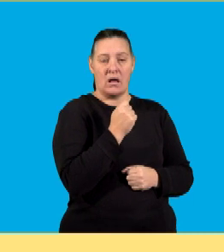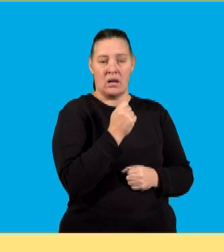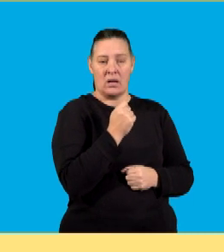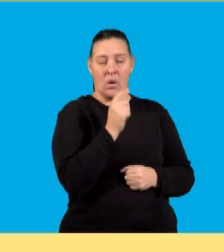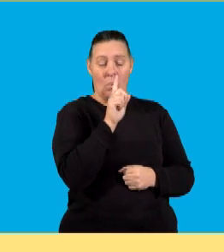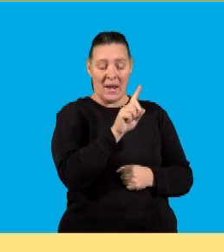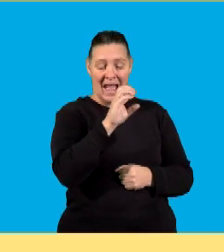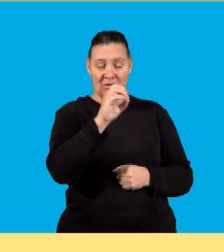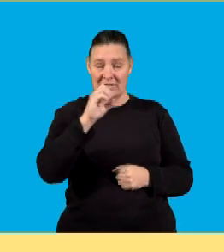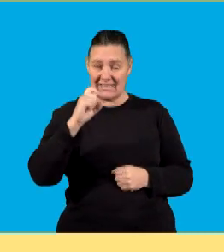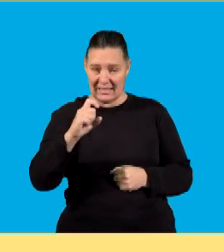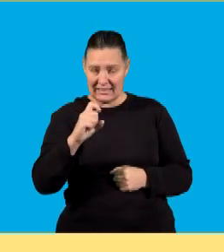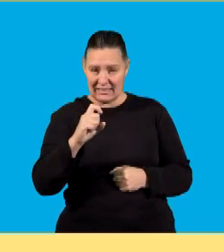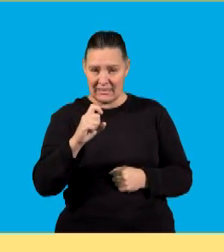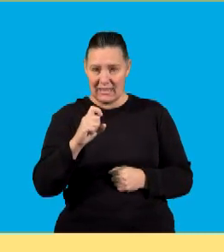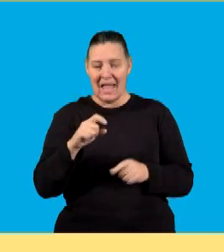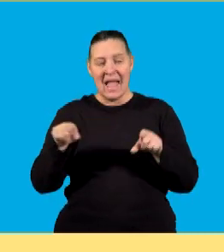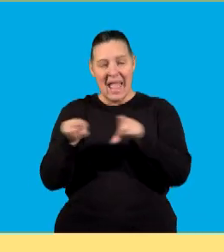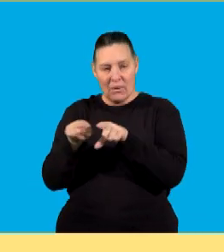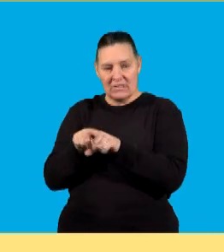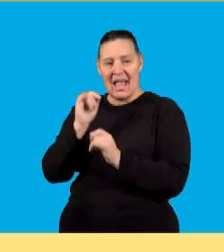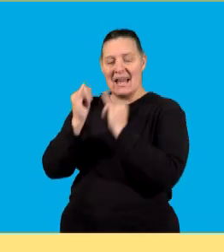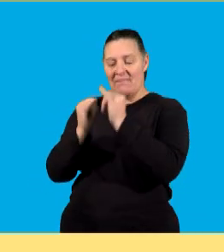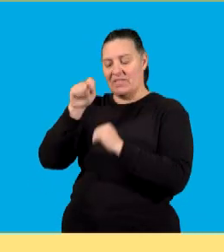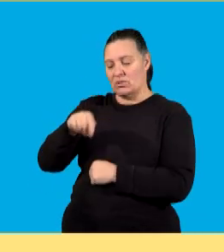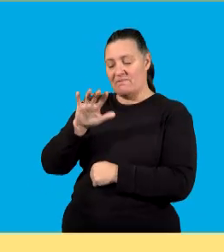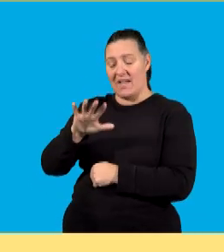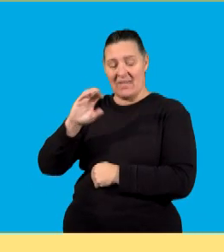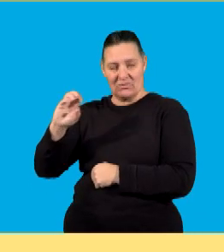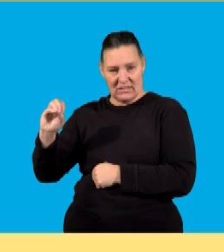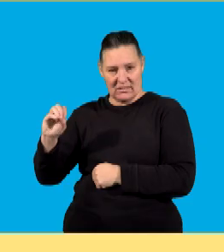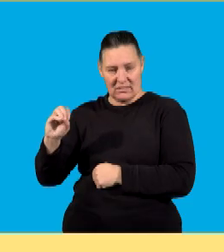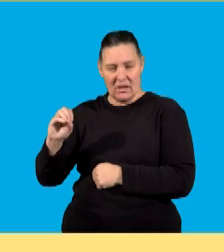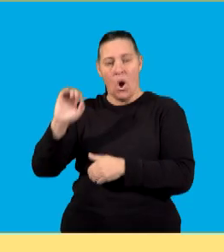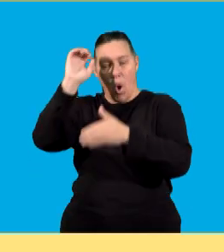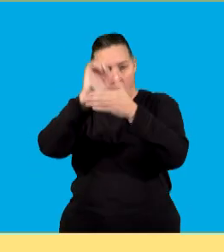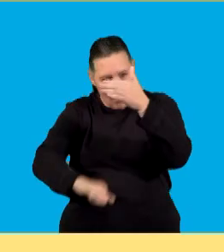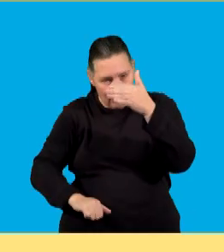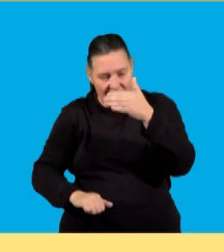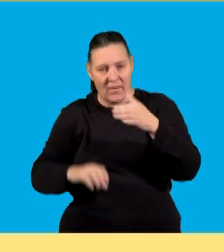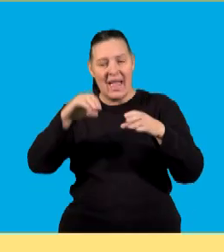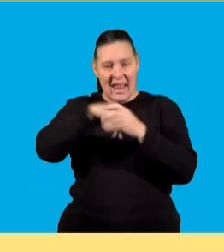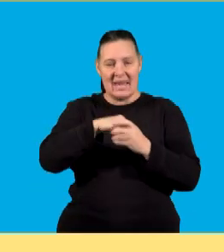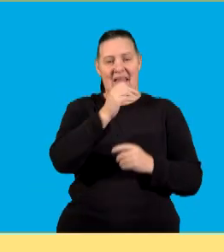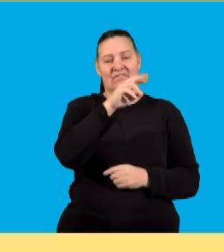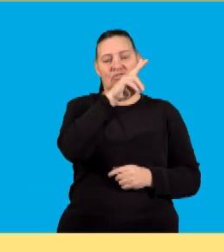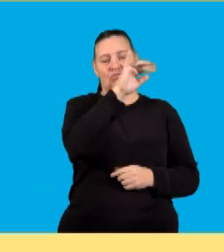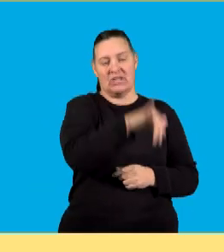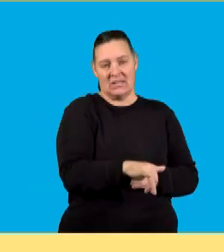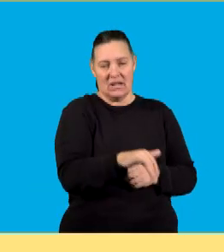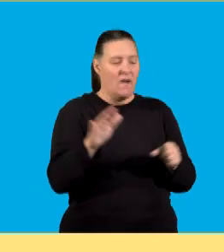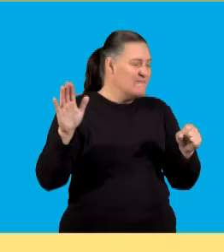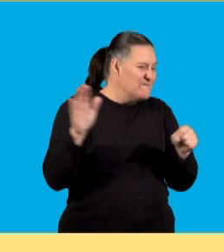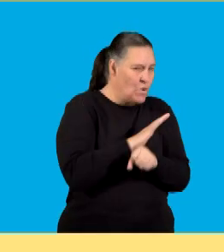100 cents, which is equal to the 11,500, must be subtracted in my